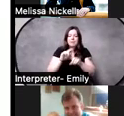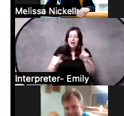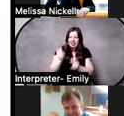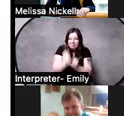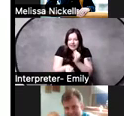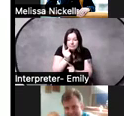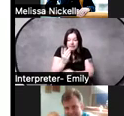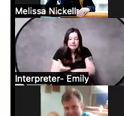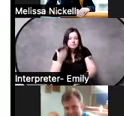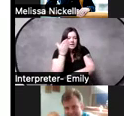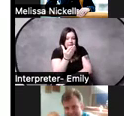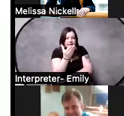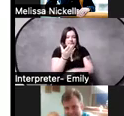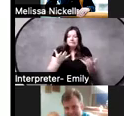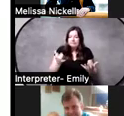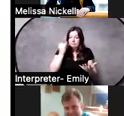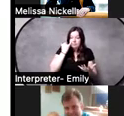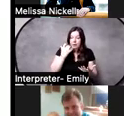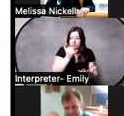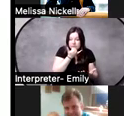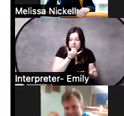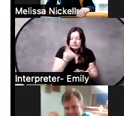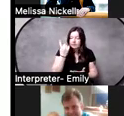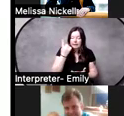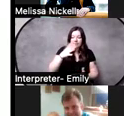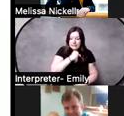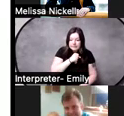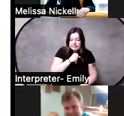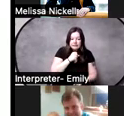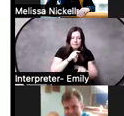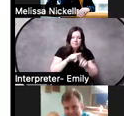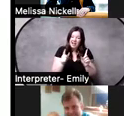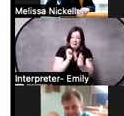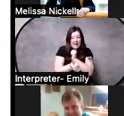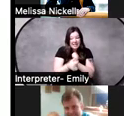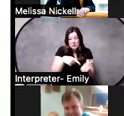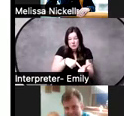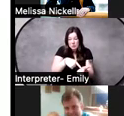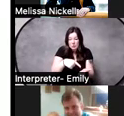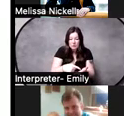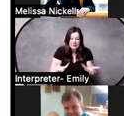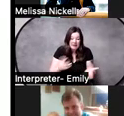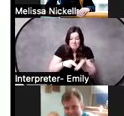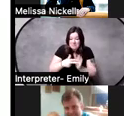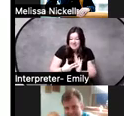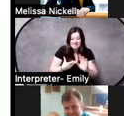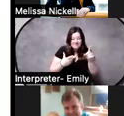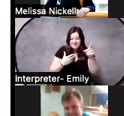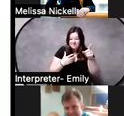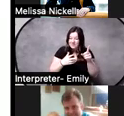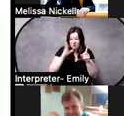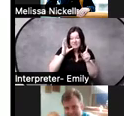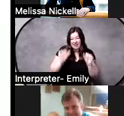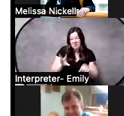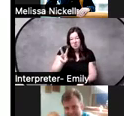errors or not, if it turns out that some document is missing, but it's past the deadline, then your grant's going to be administratively withdrawn.